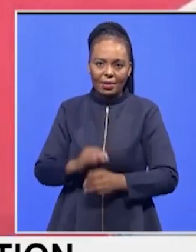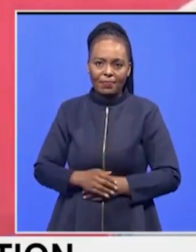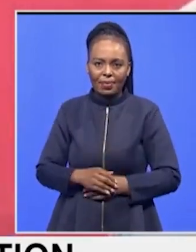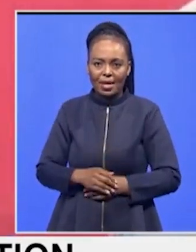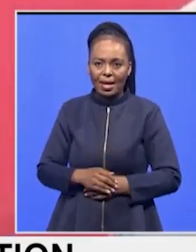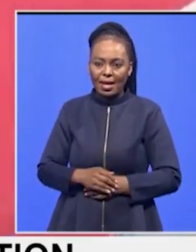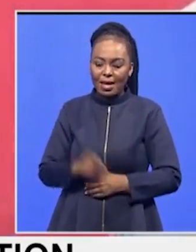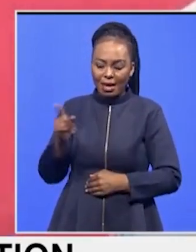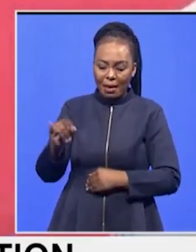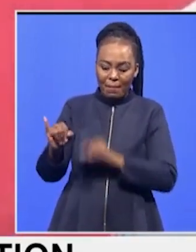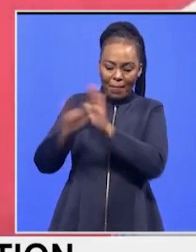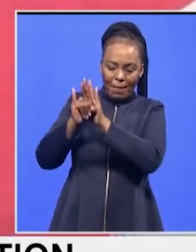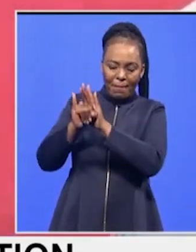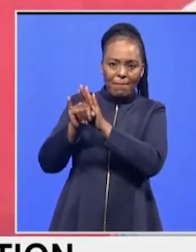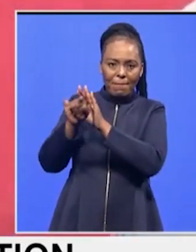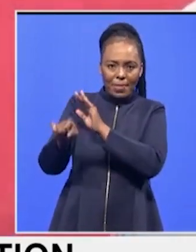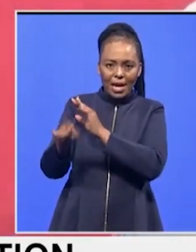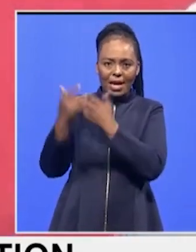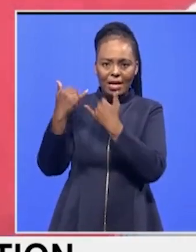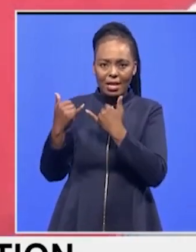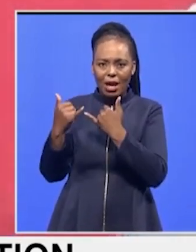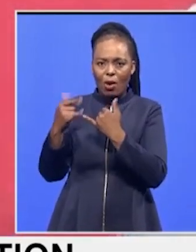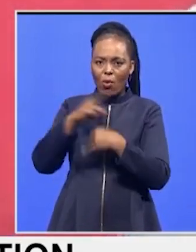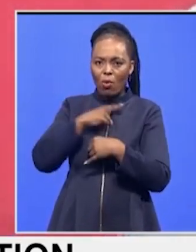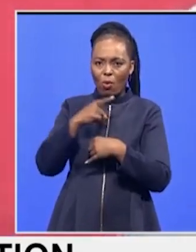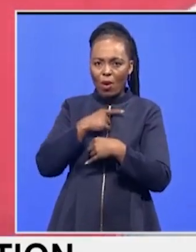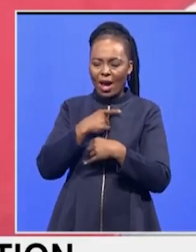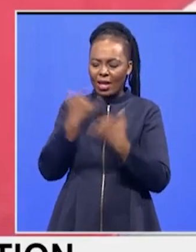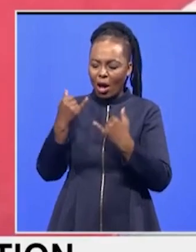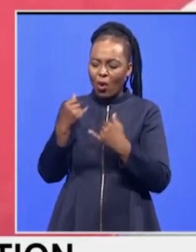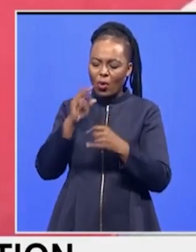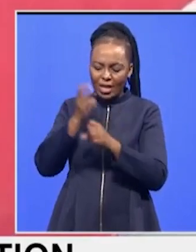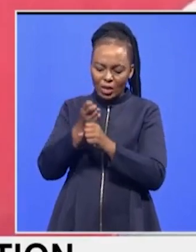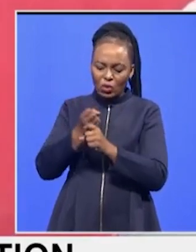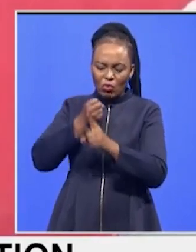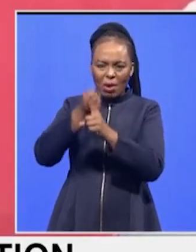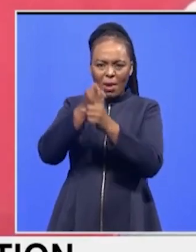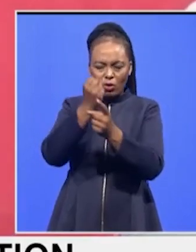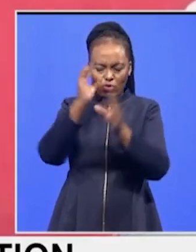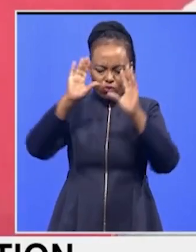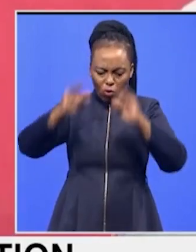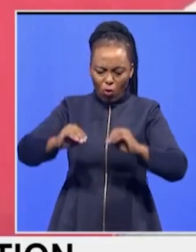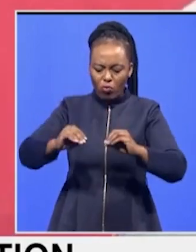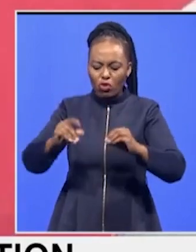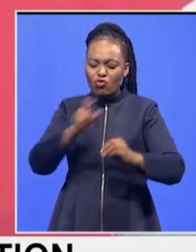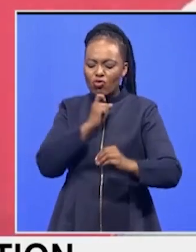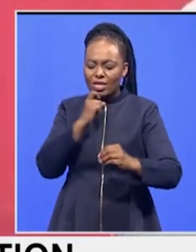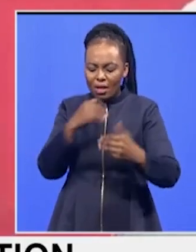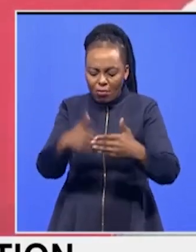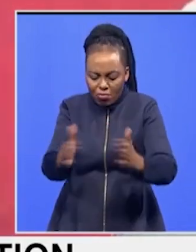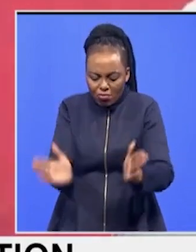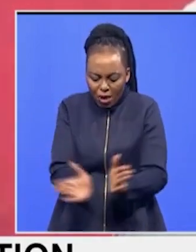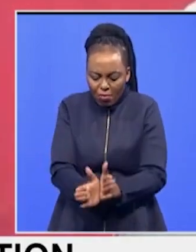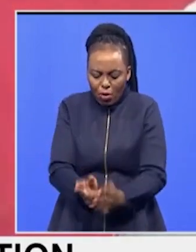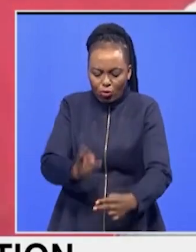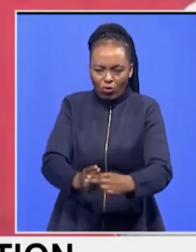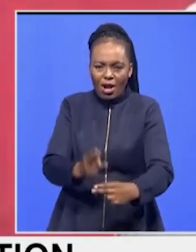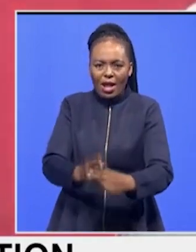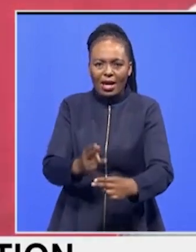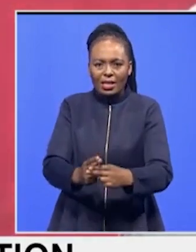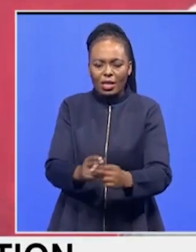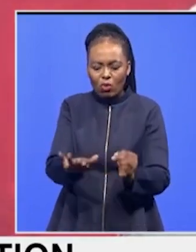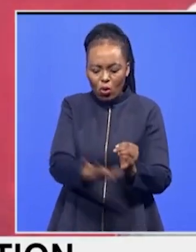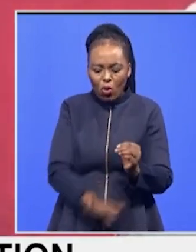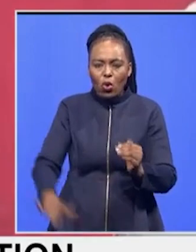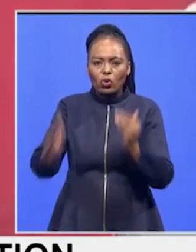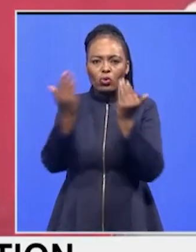marker where we declared war against pit toilets in schools. That we declare war against the indignity that